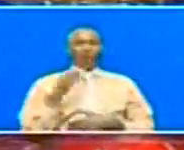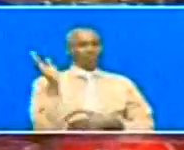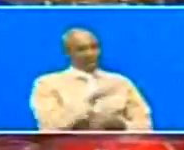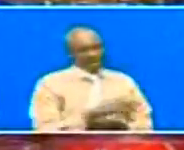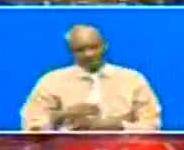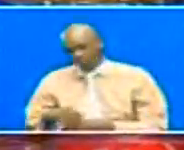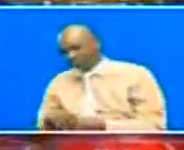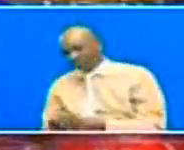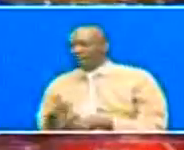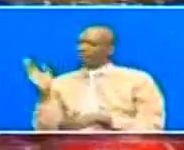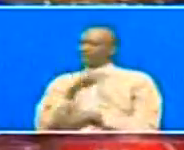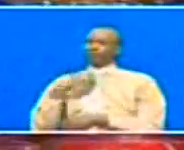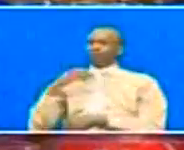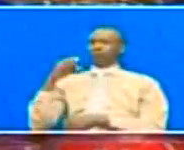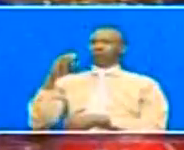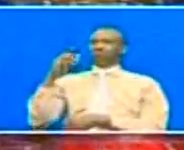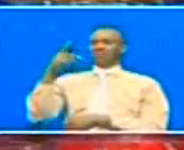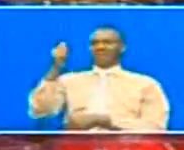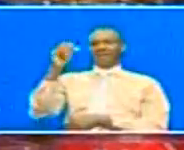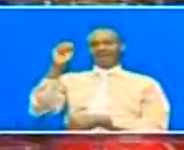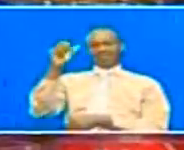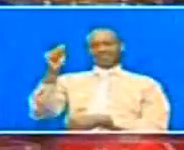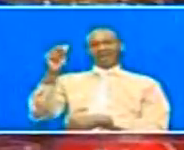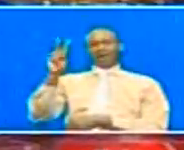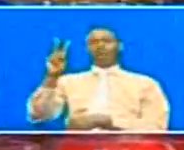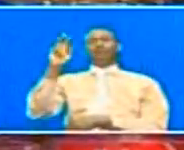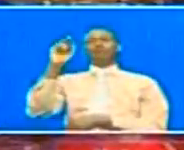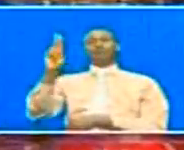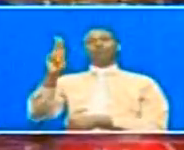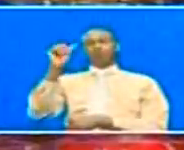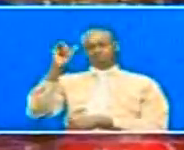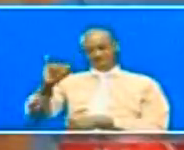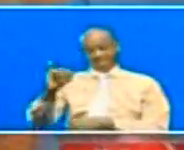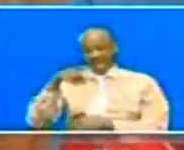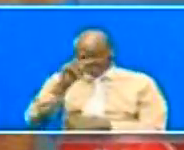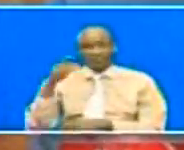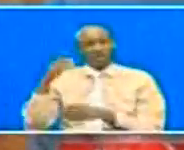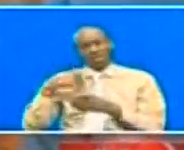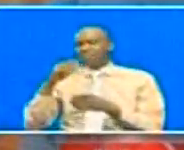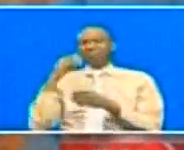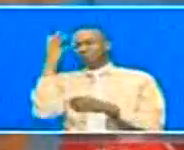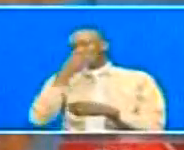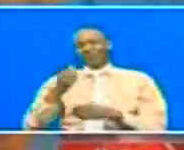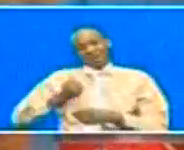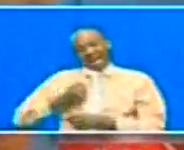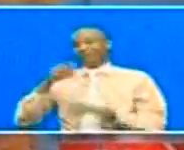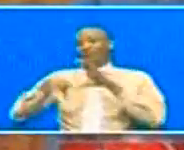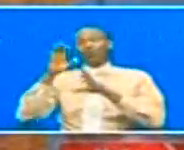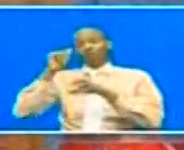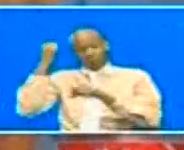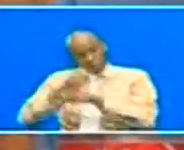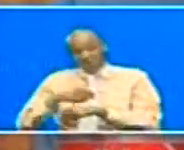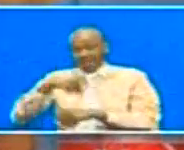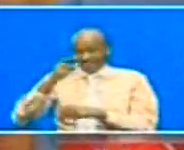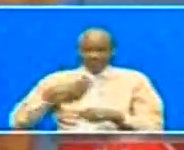Kasabuli. Yes. You said she was a little teenager. Pretty girl. Out of school and doing some